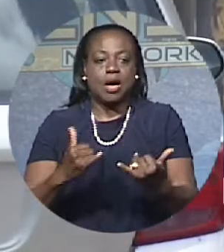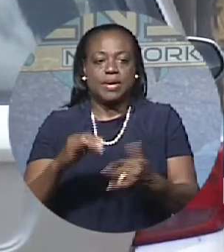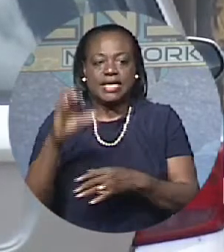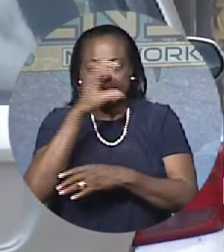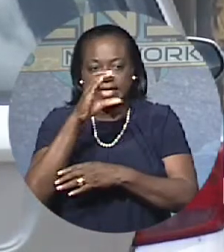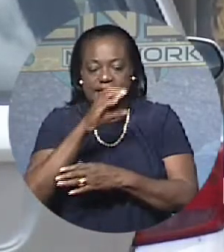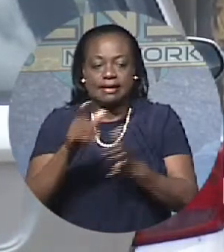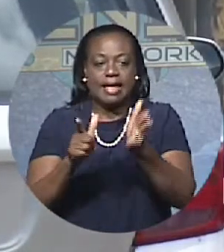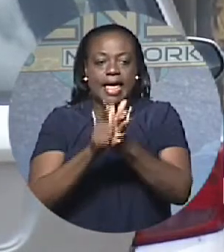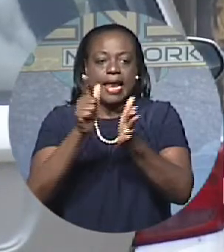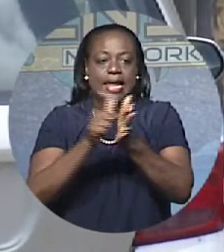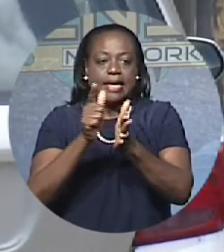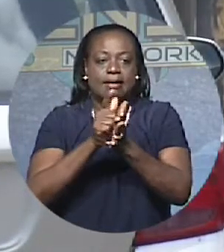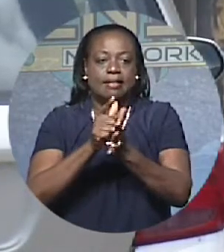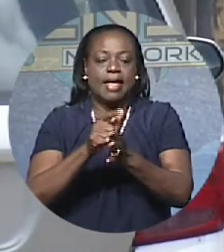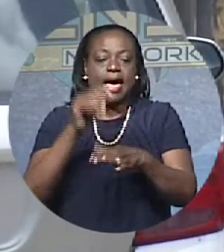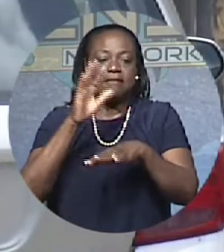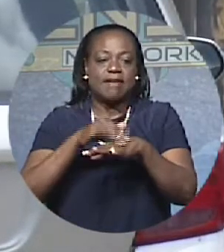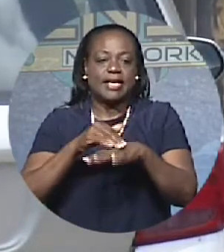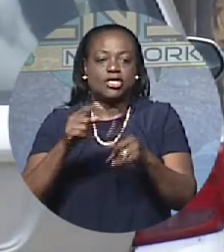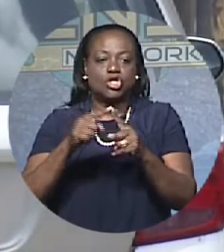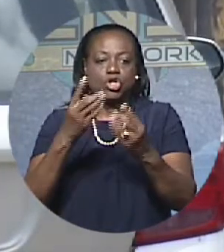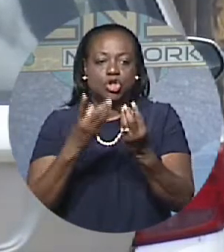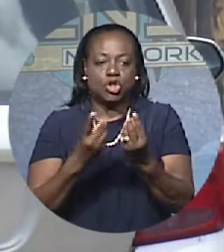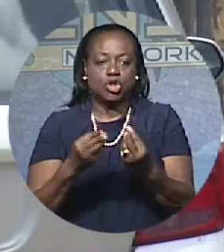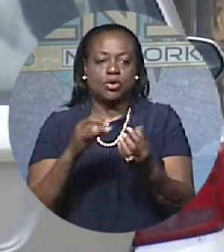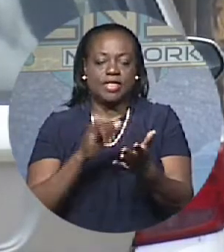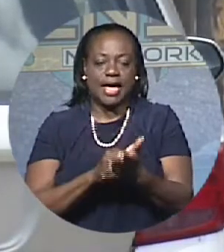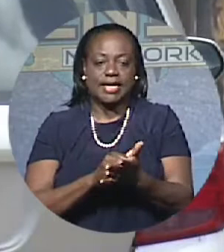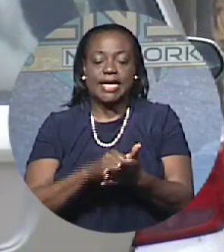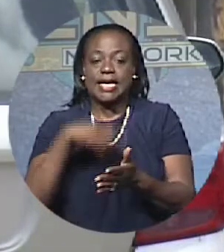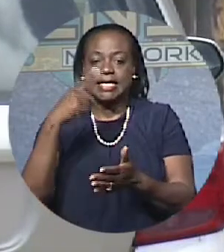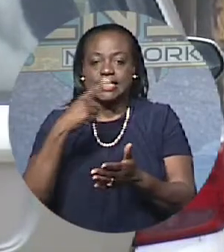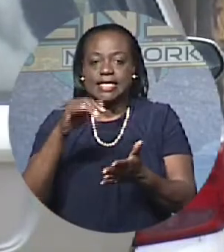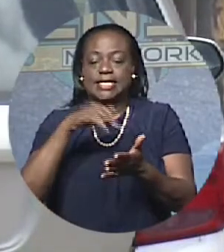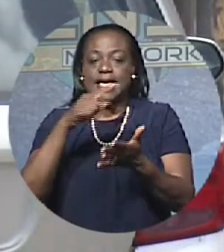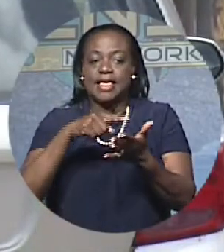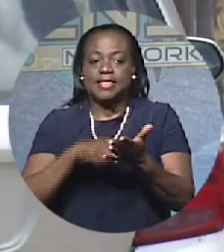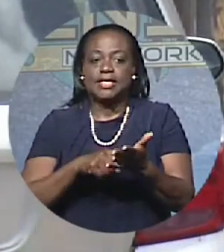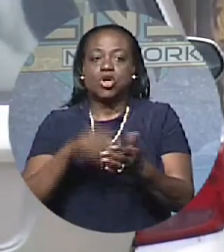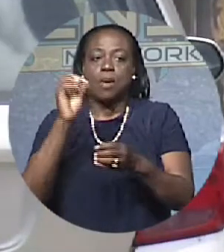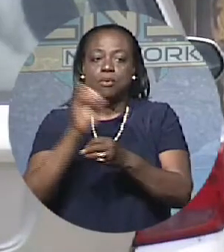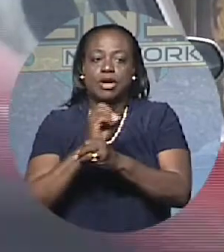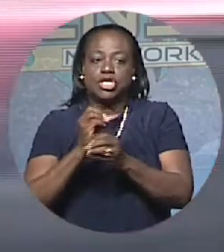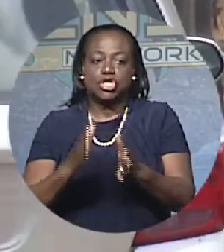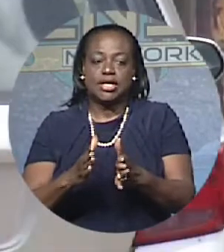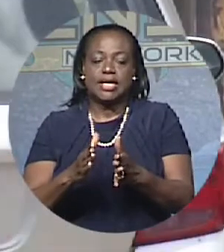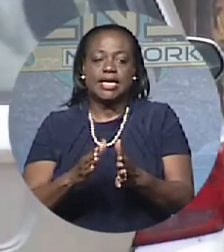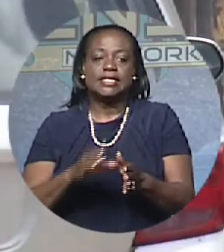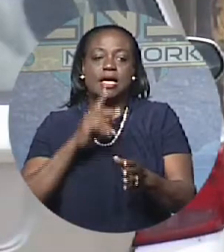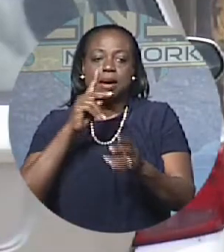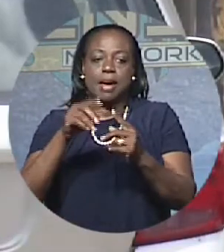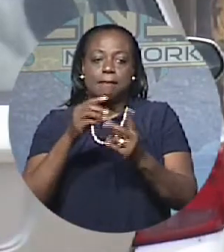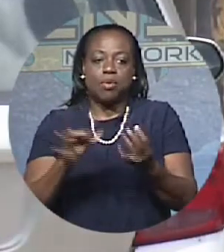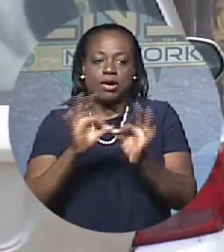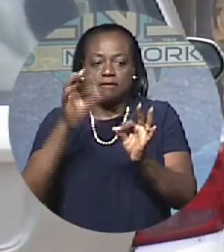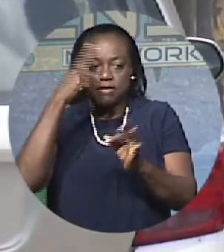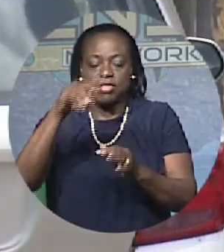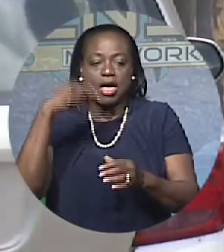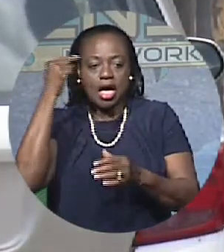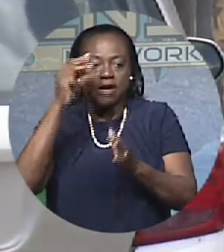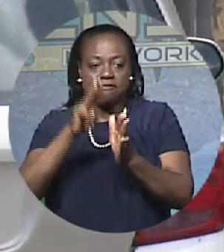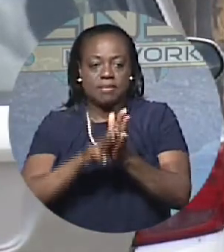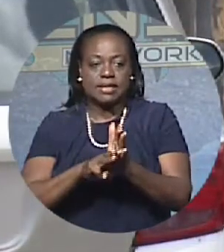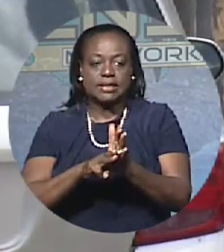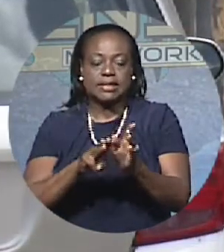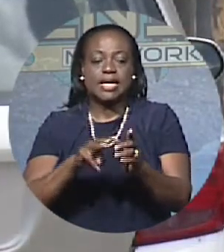legal advice to do just that. In fact, he says this operation is priority for the government as laws put in place to regulate